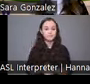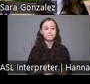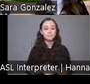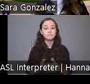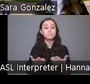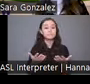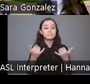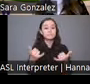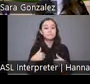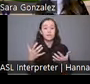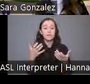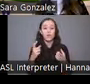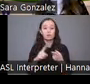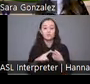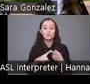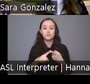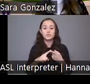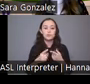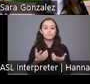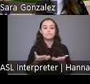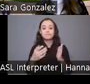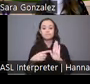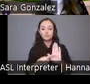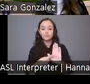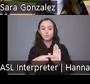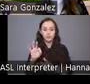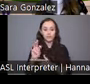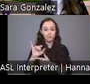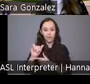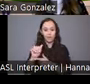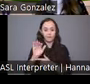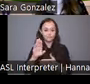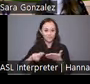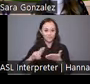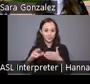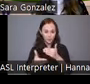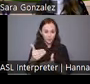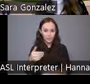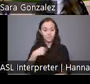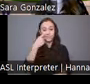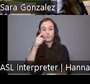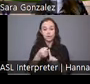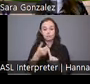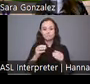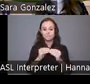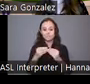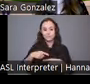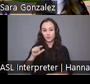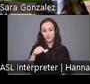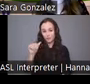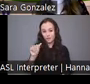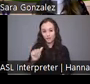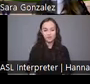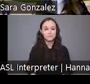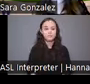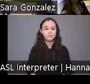us to the community-based research protocol that FMI has developed. I'm happy to return to this in the Q&A. What I want to say